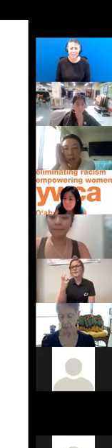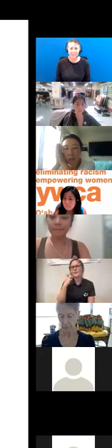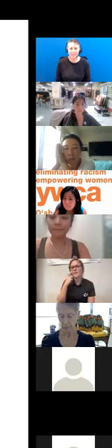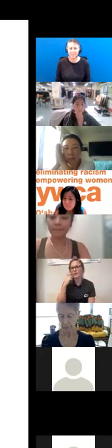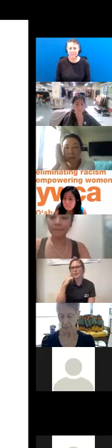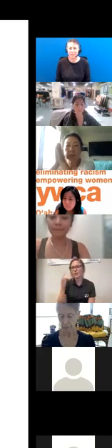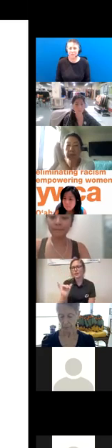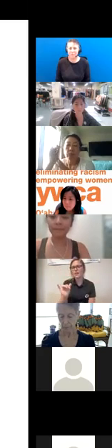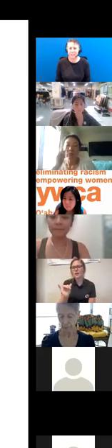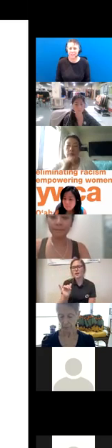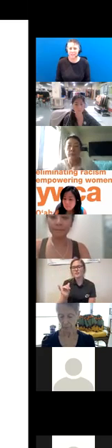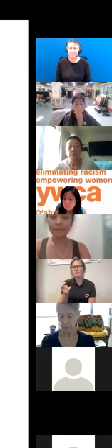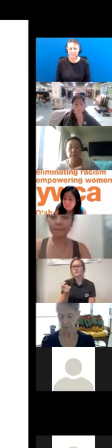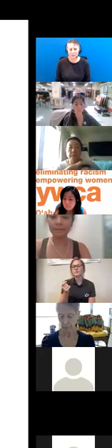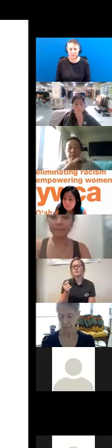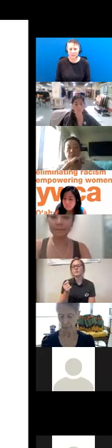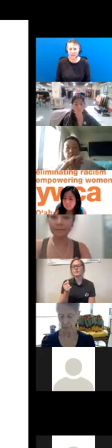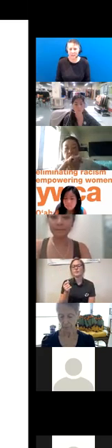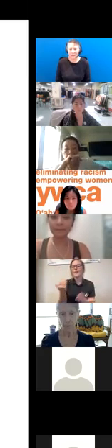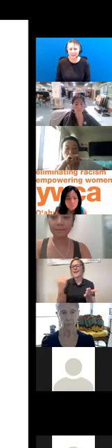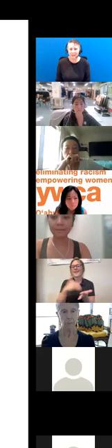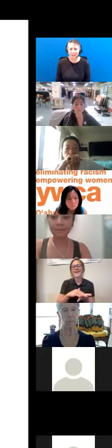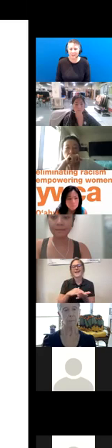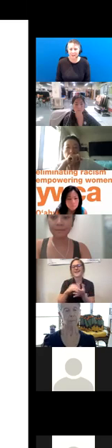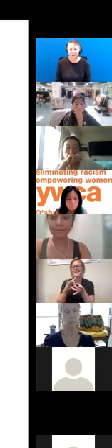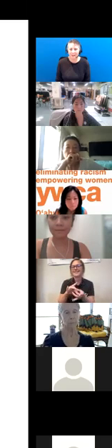So this is an idea of what blindness looks like.